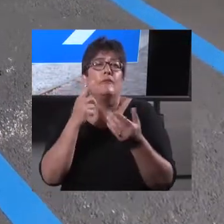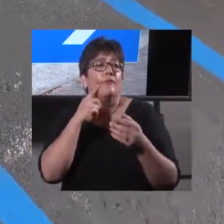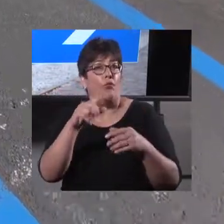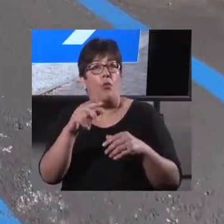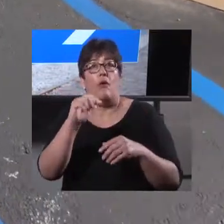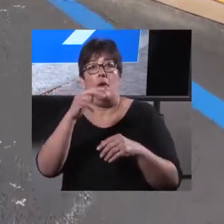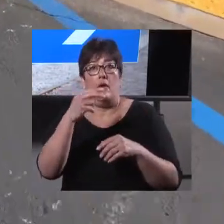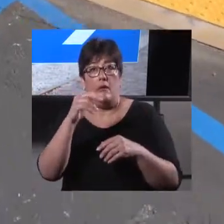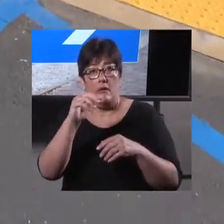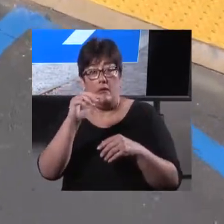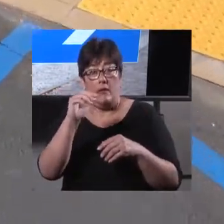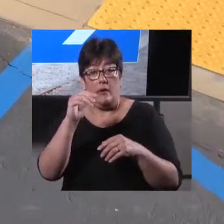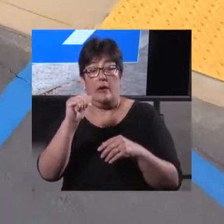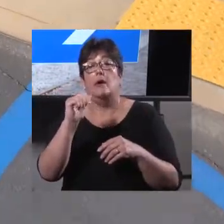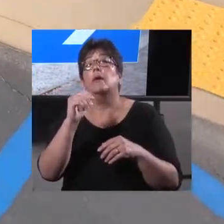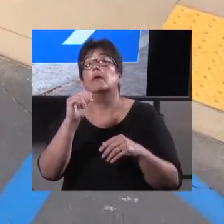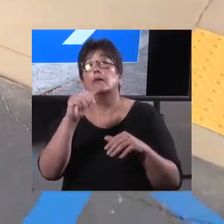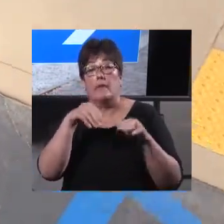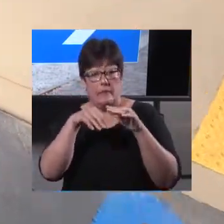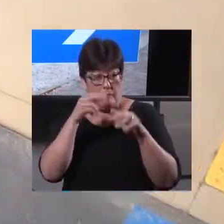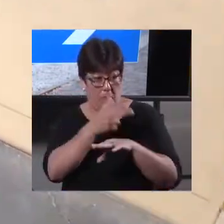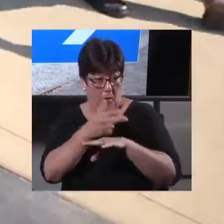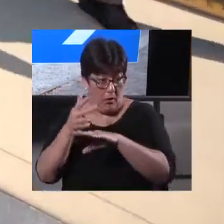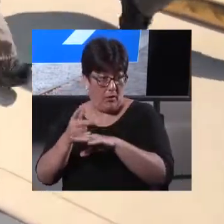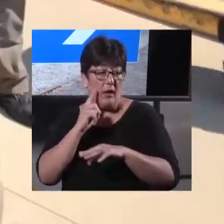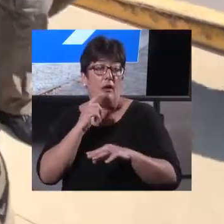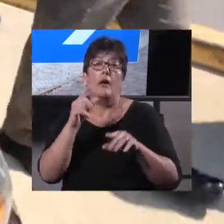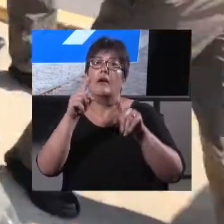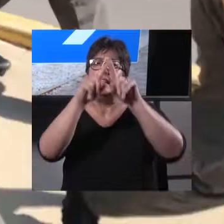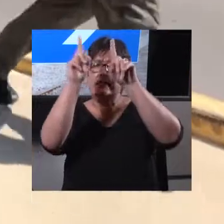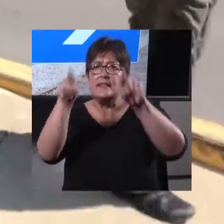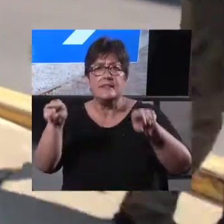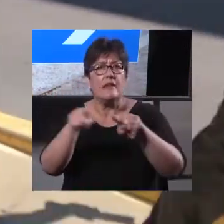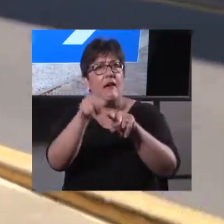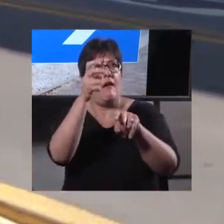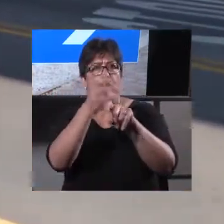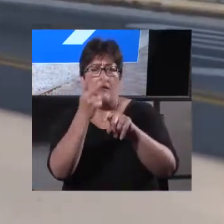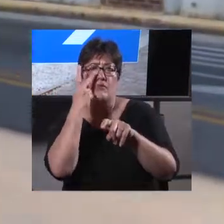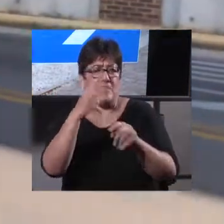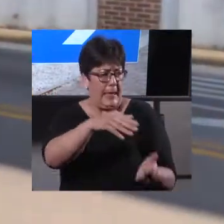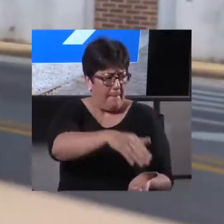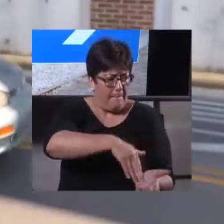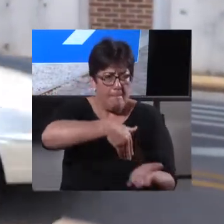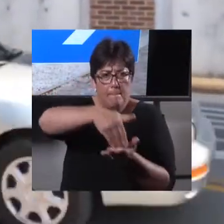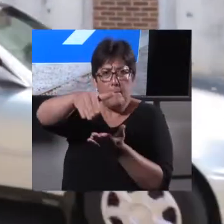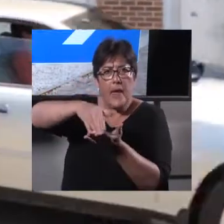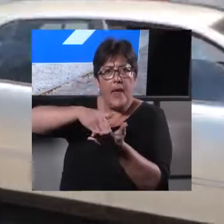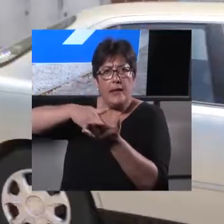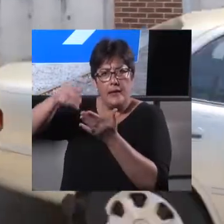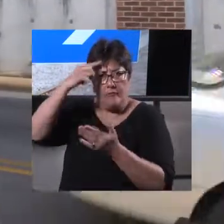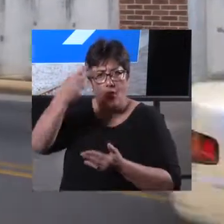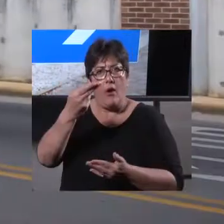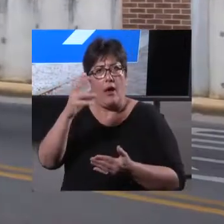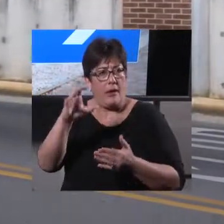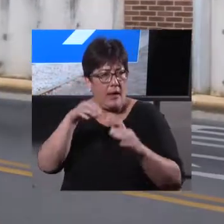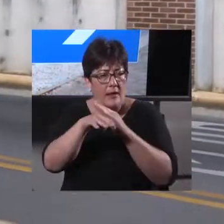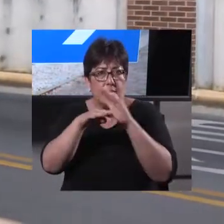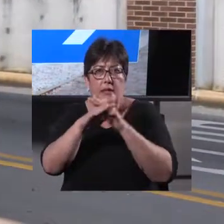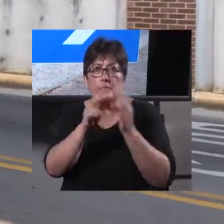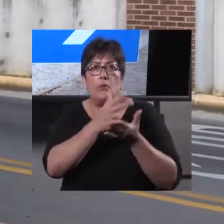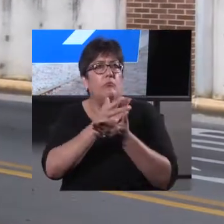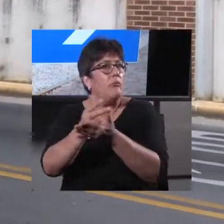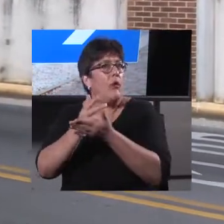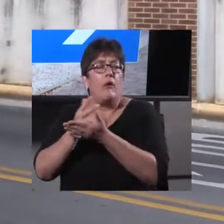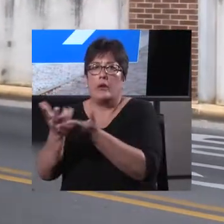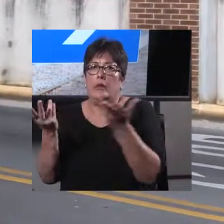to let businesses know that that's not okay and that we need to make sure that we have full spots with accessible